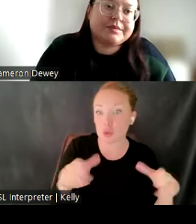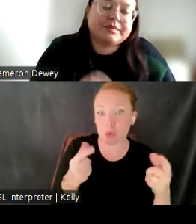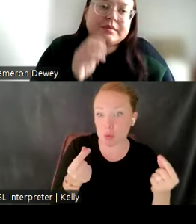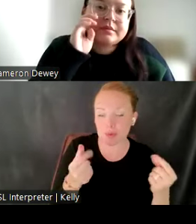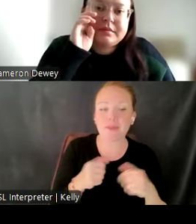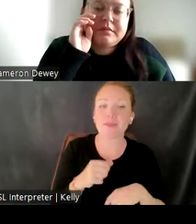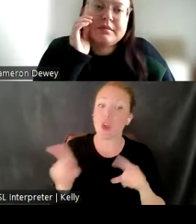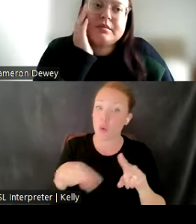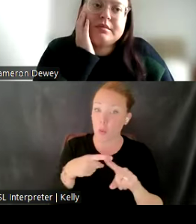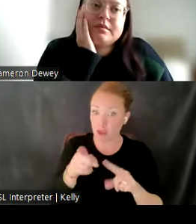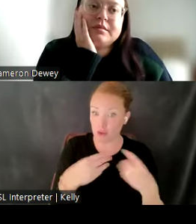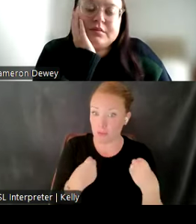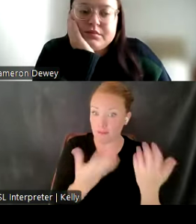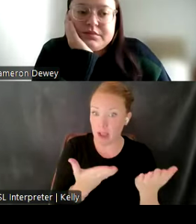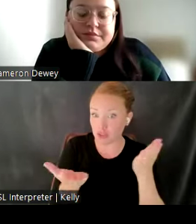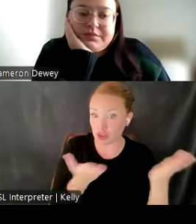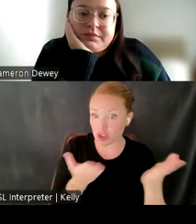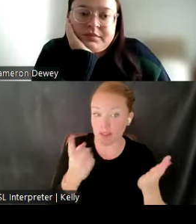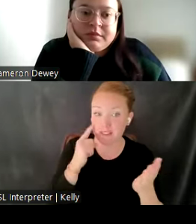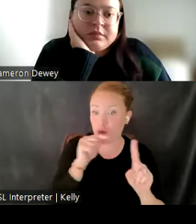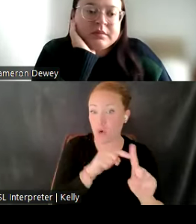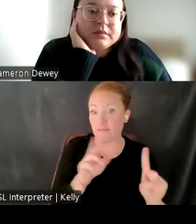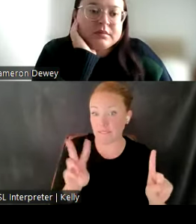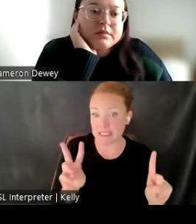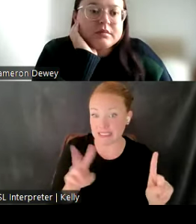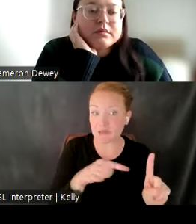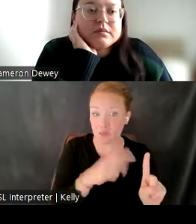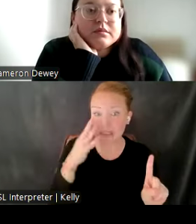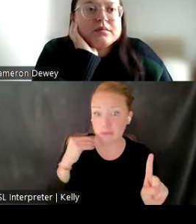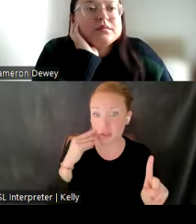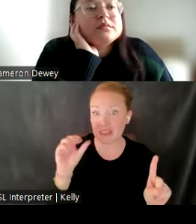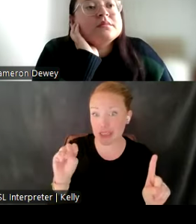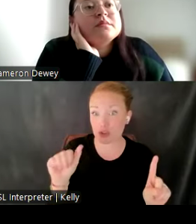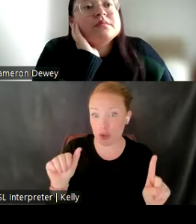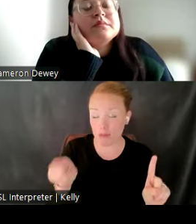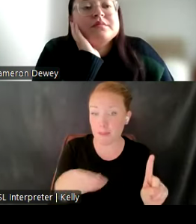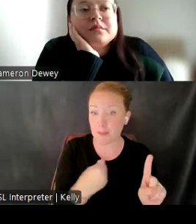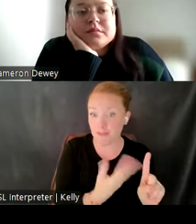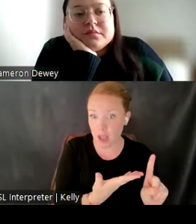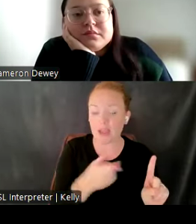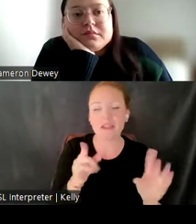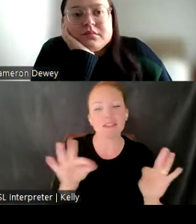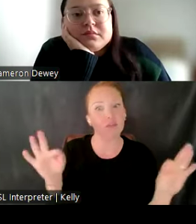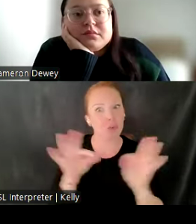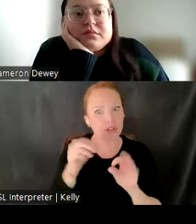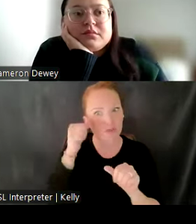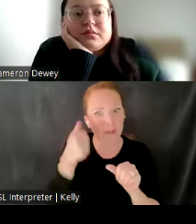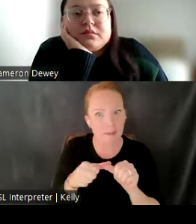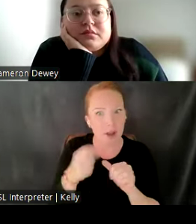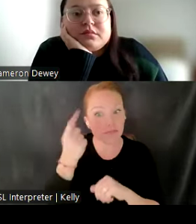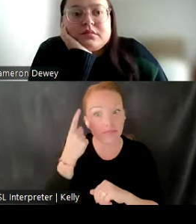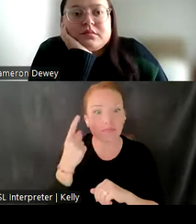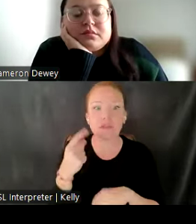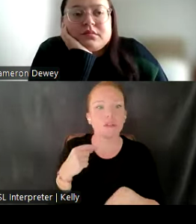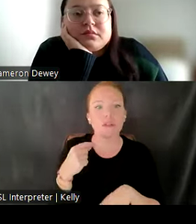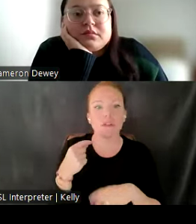when providing service to a victim of a sexual assault, it is imperative to understand that there is no such